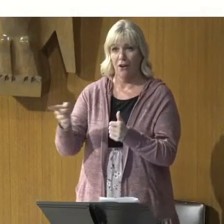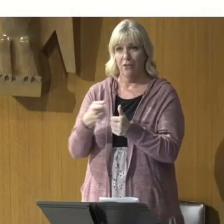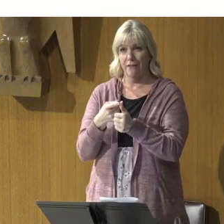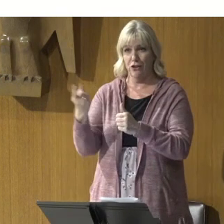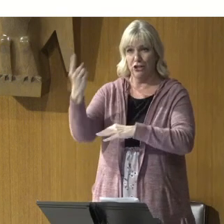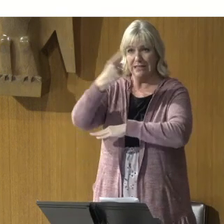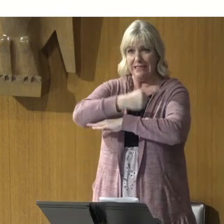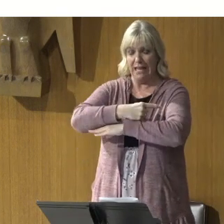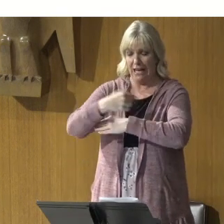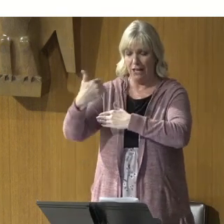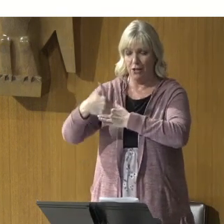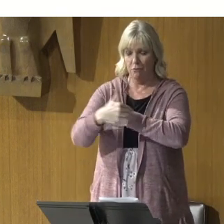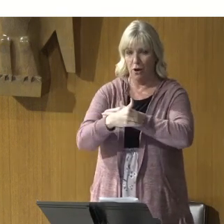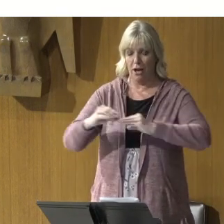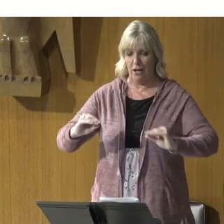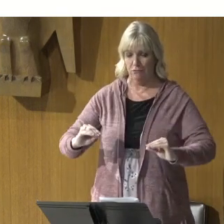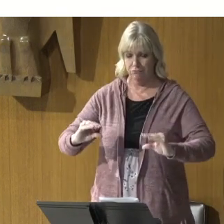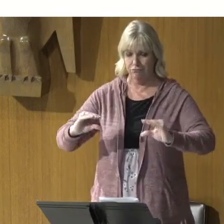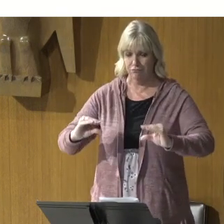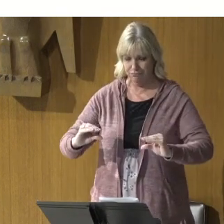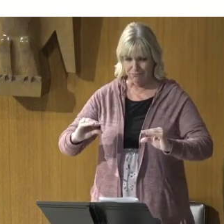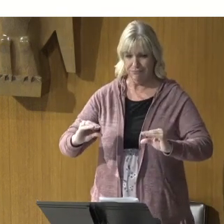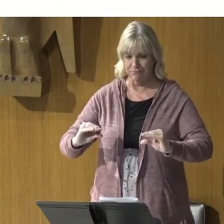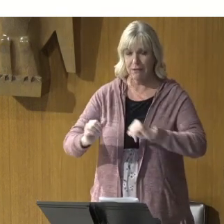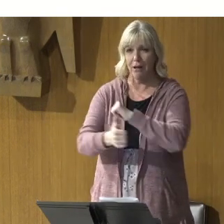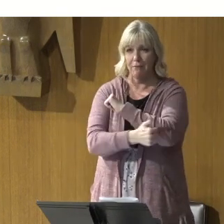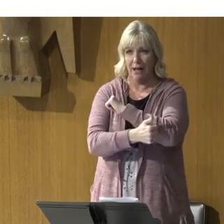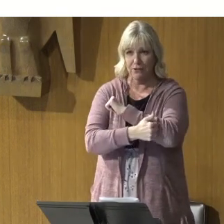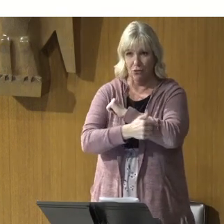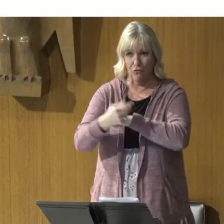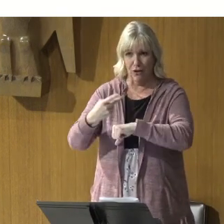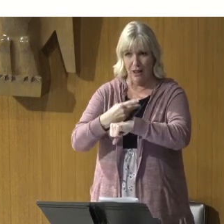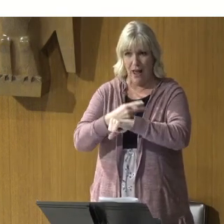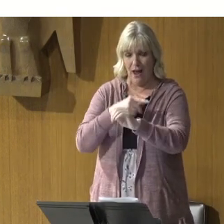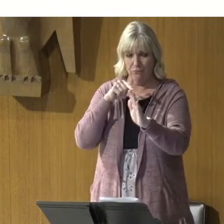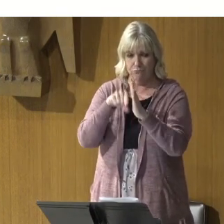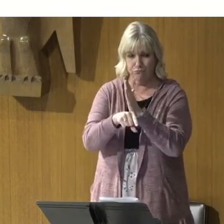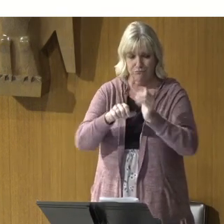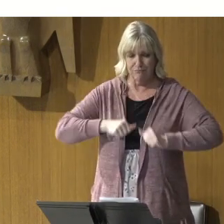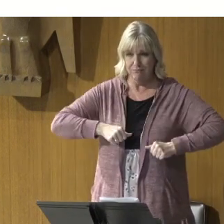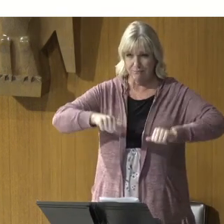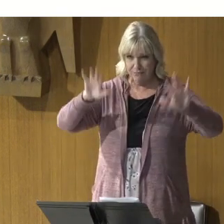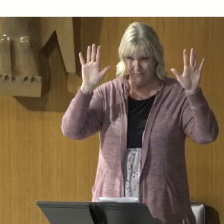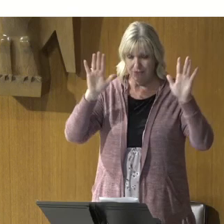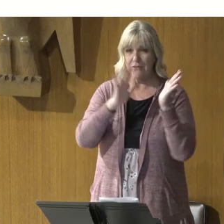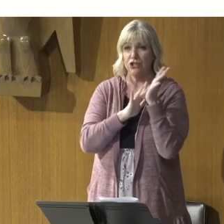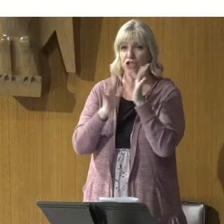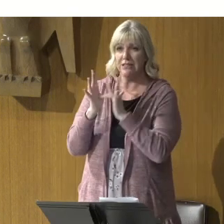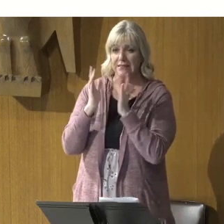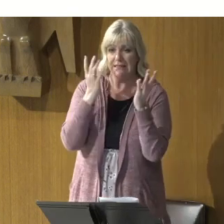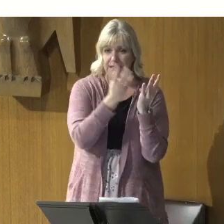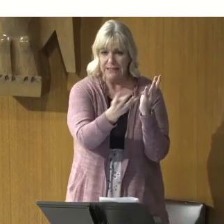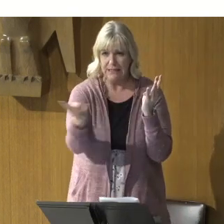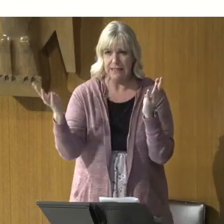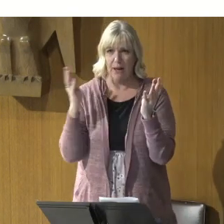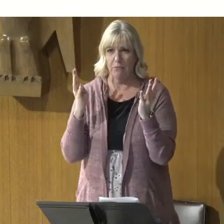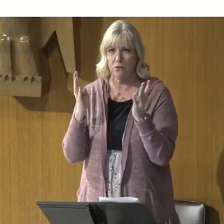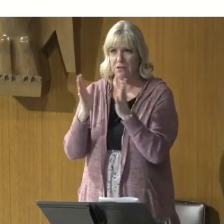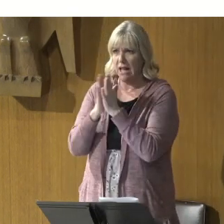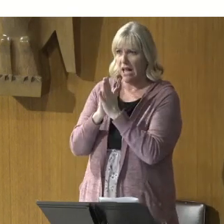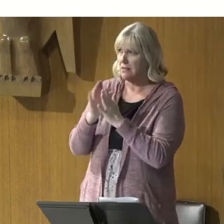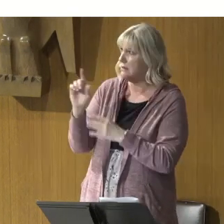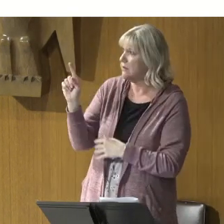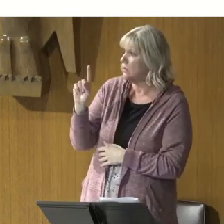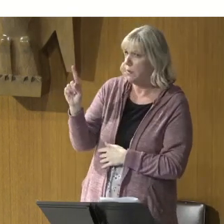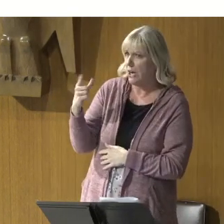unleavened bread, when the Passover lamb is sacrificed, Jesus' disciples said to him, Where do you want us to